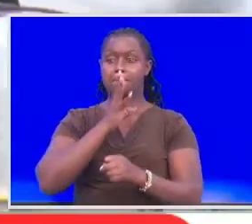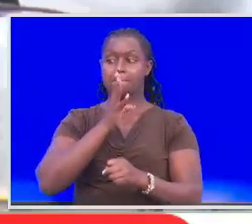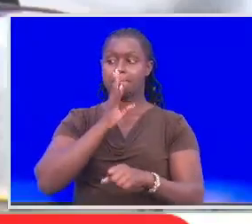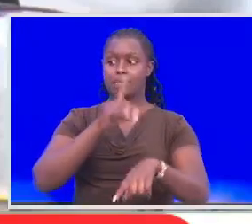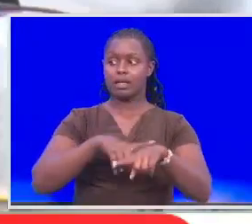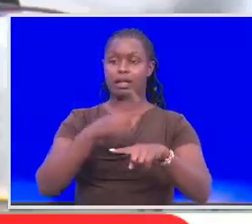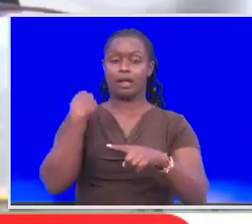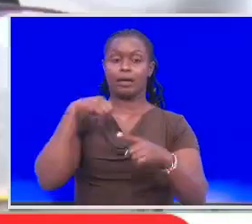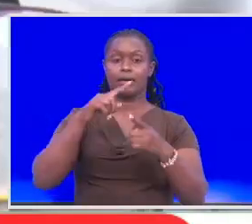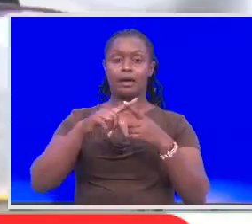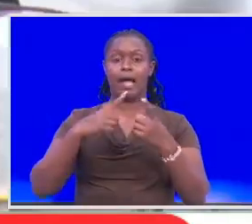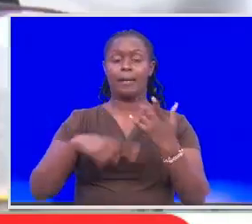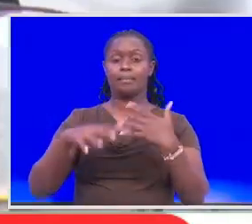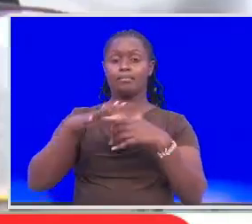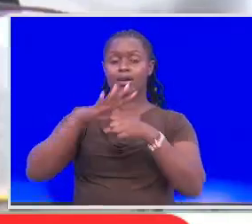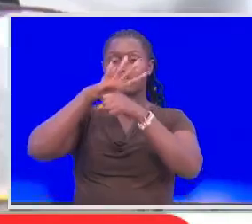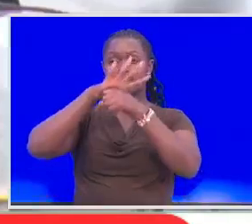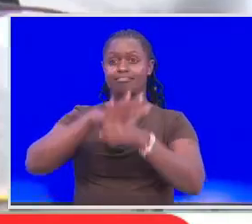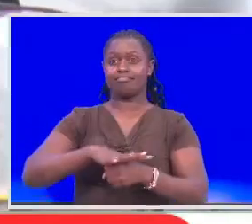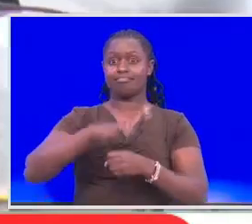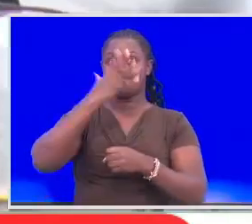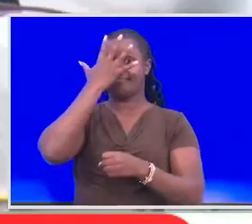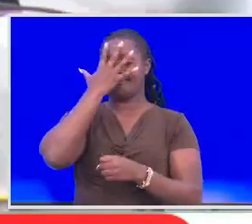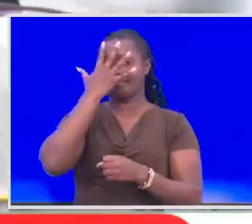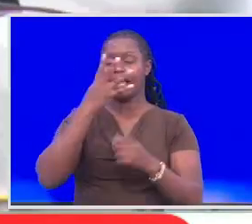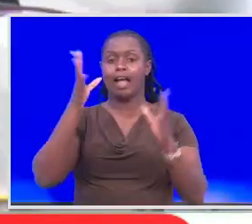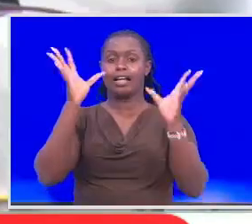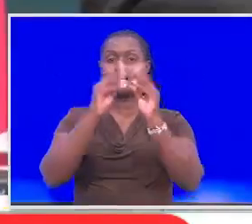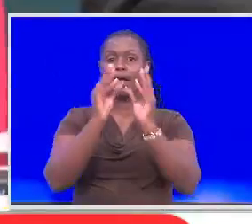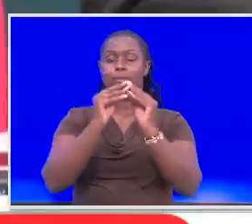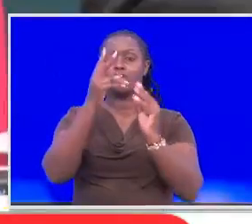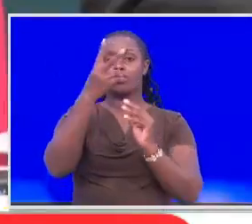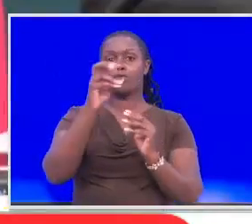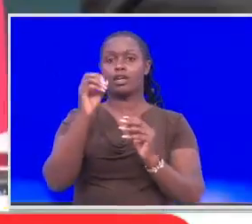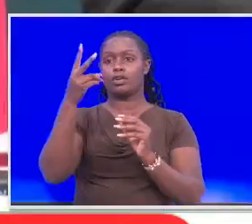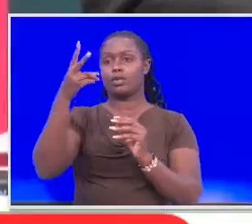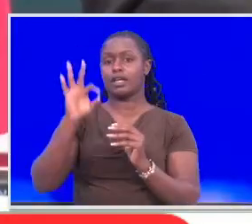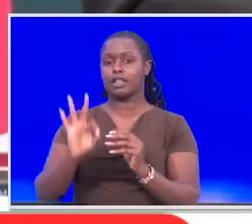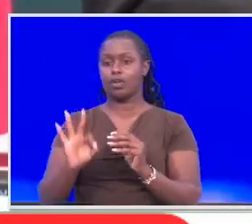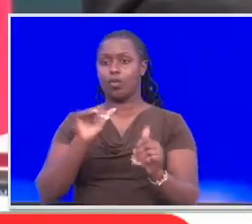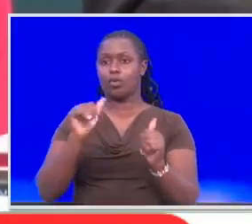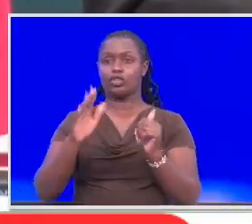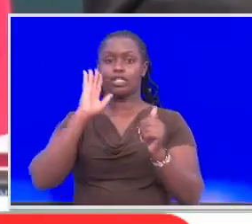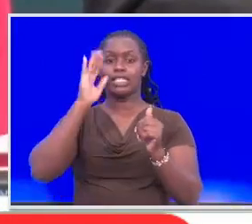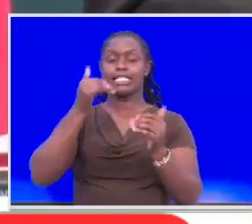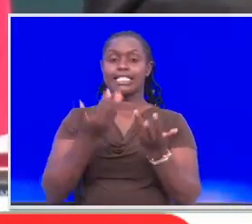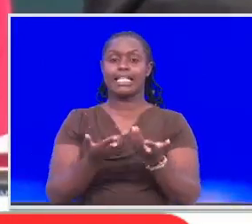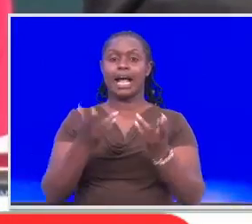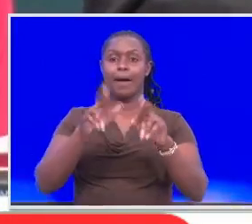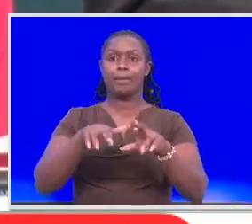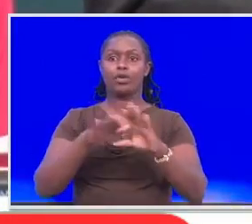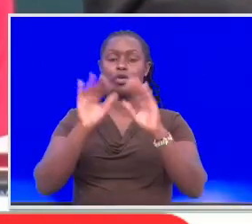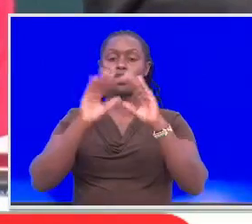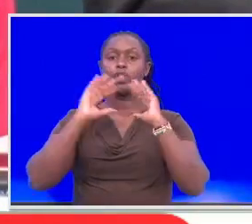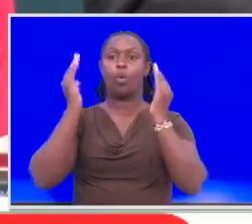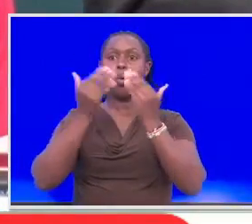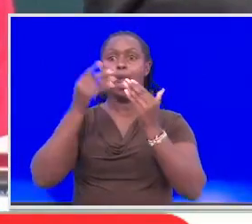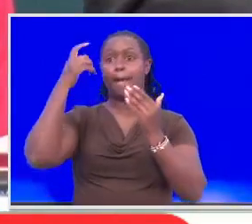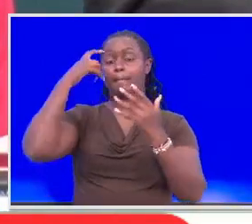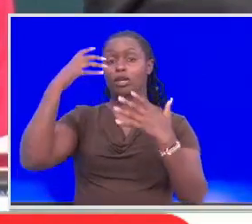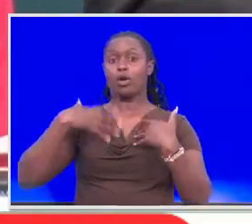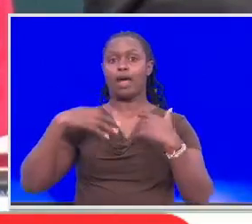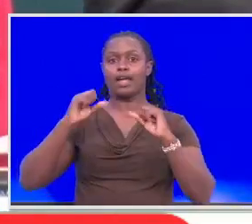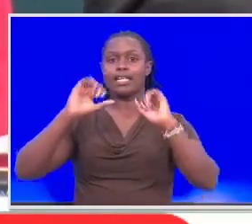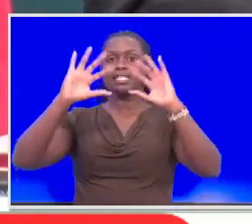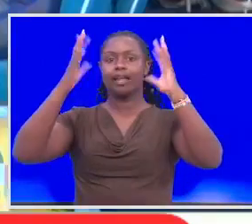Above Stigma Mental Health Summit 2023, which is happening against the backdrop of the World Mental Health Day commemoration tomorrow.